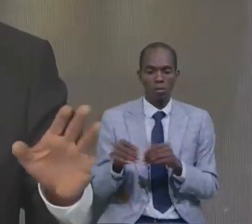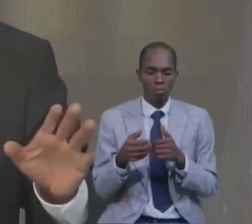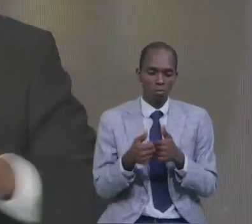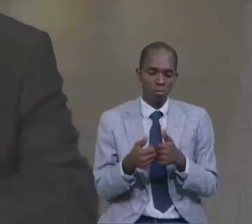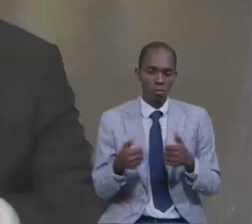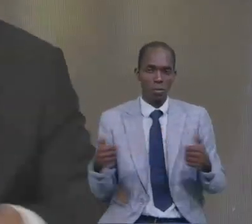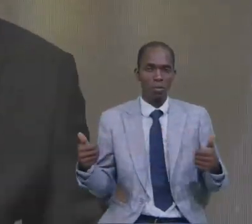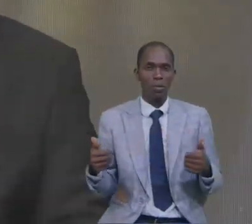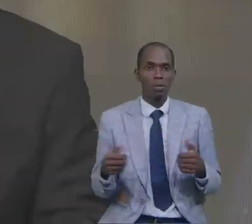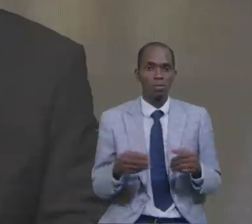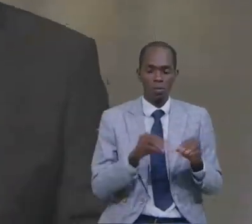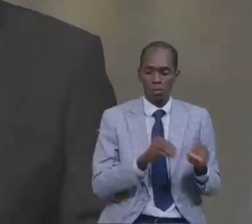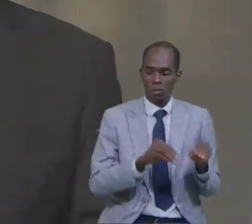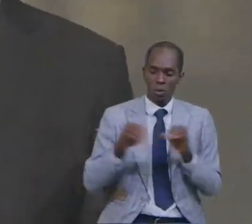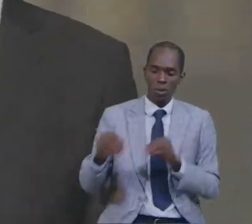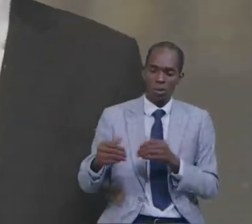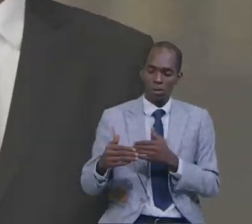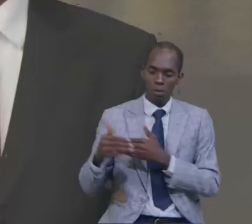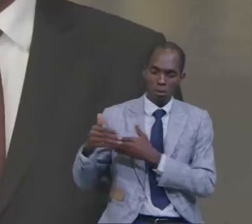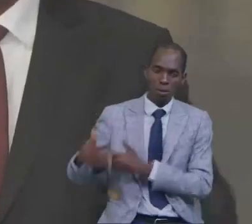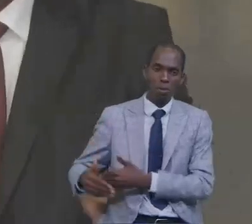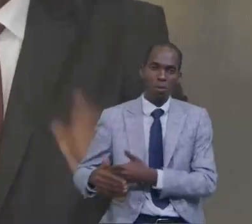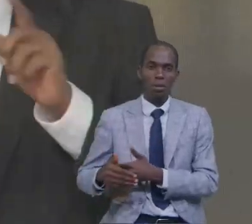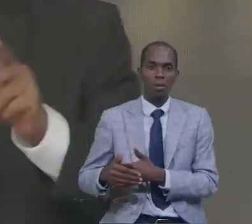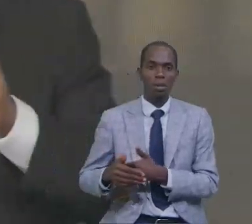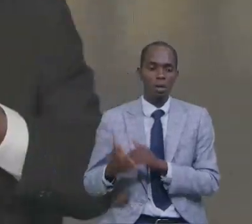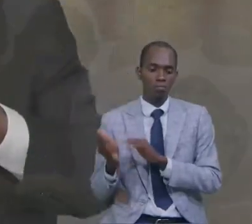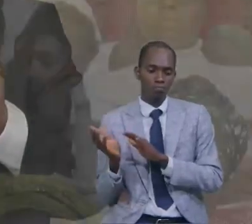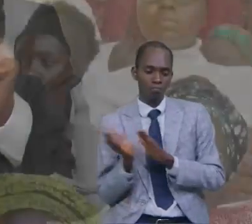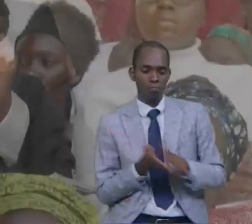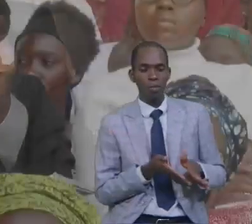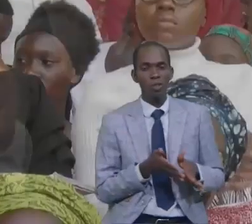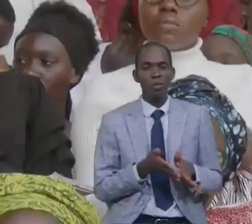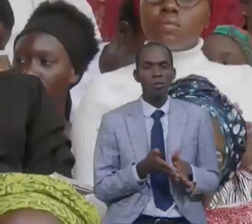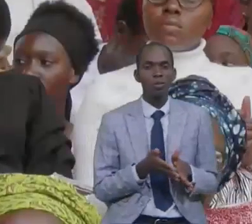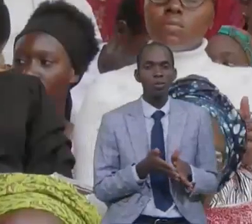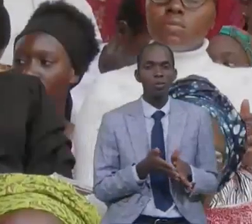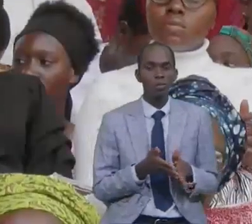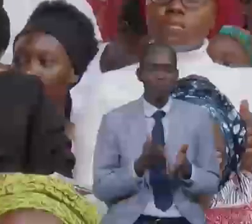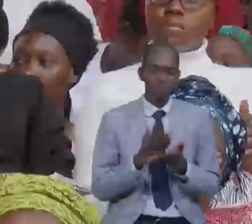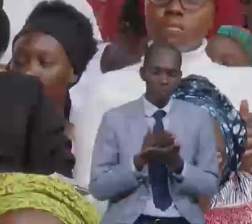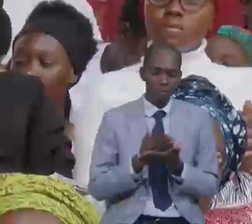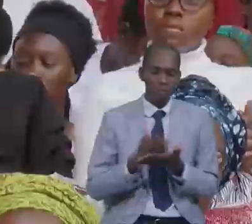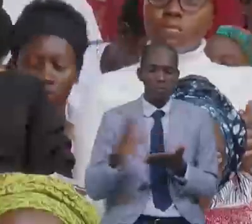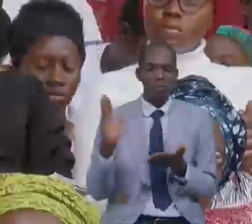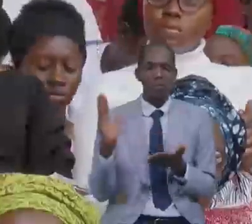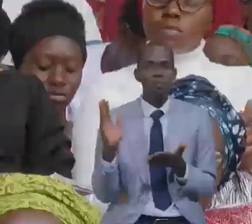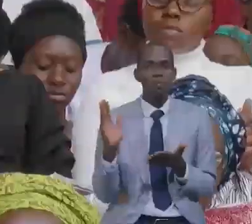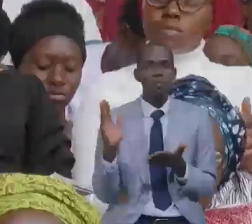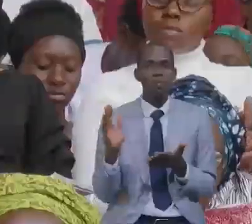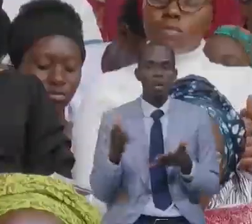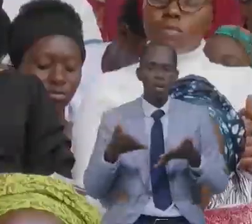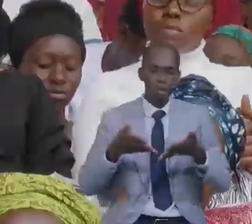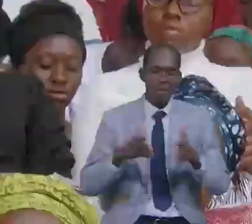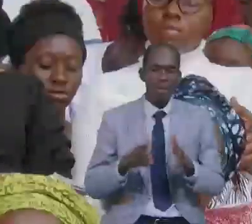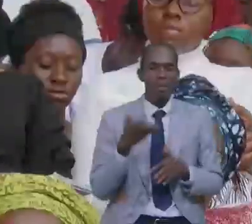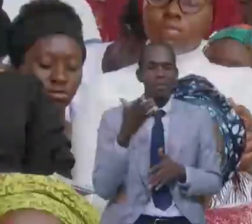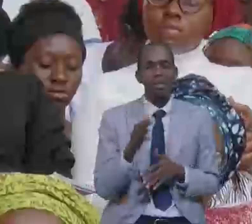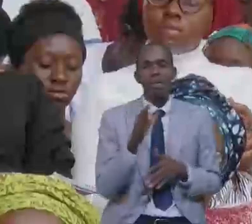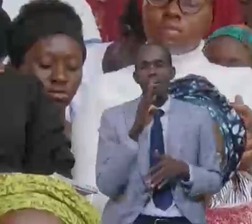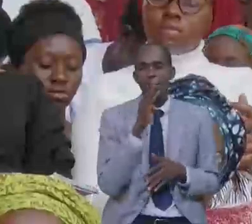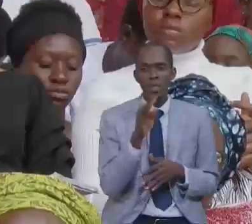reject. Let there be a shield between you and filthiness and superfluity